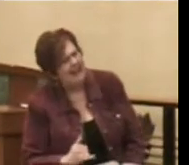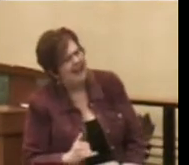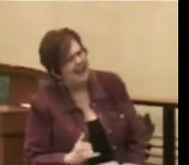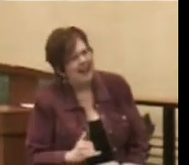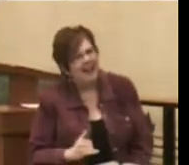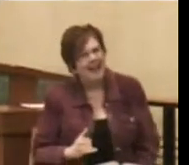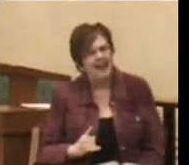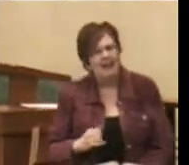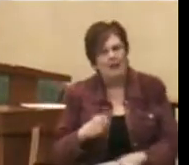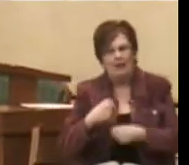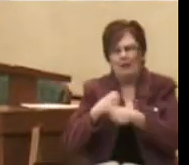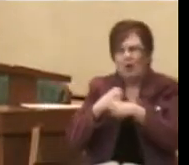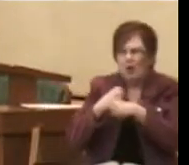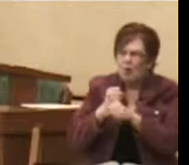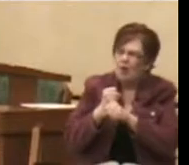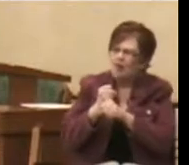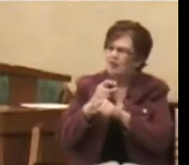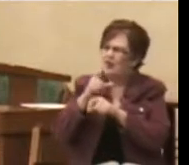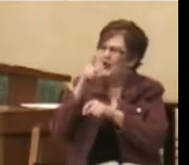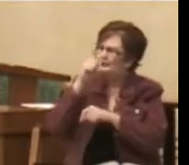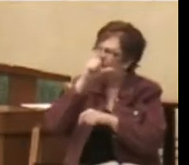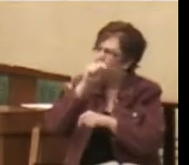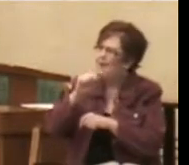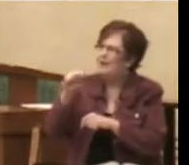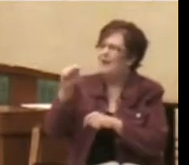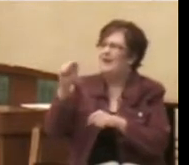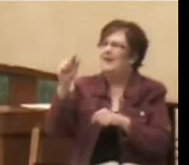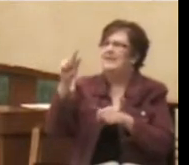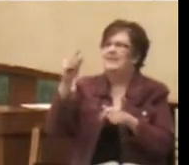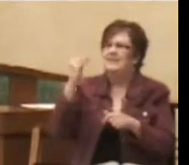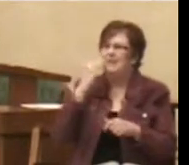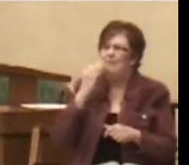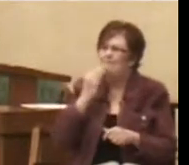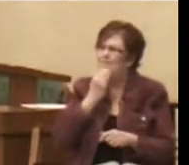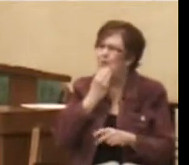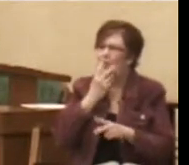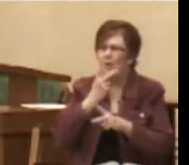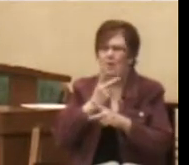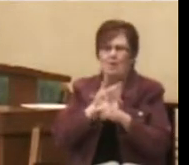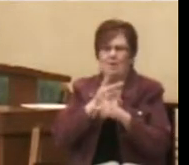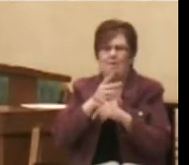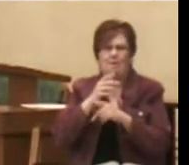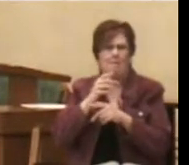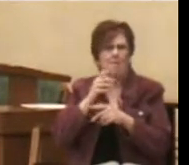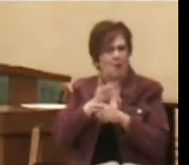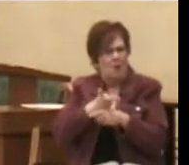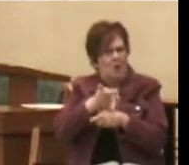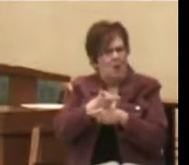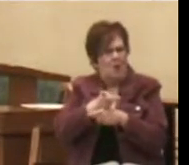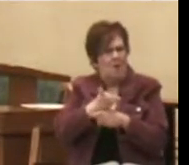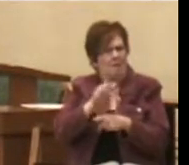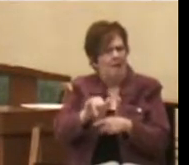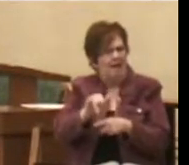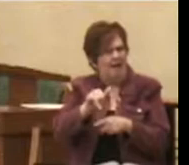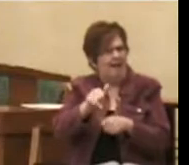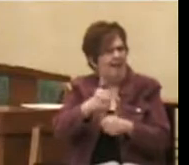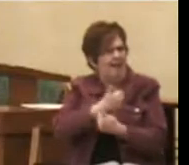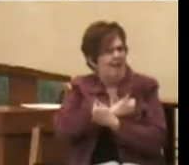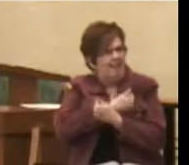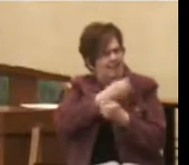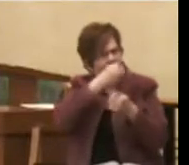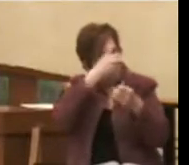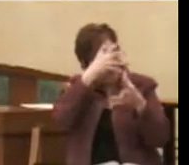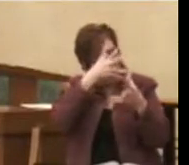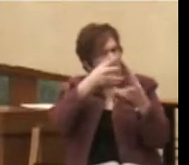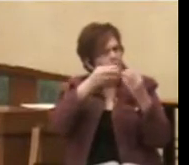the creation, the birds and the flowers are cared for by a loving Father. How much more will God's children